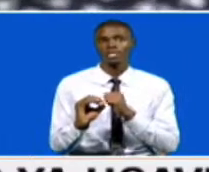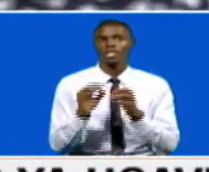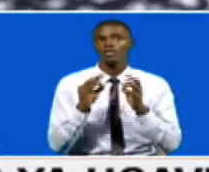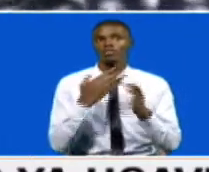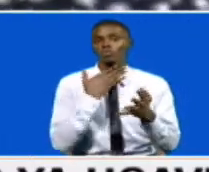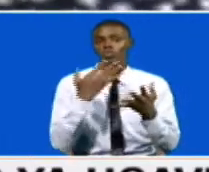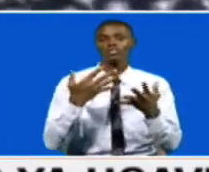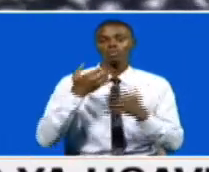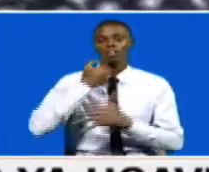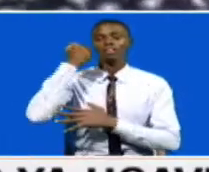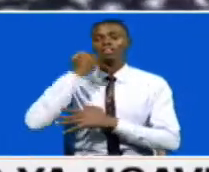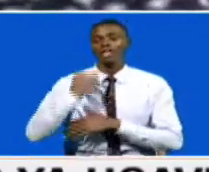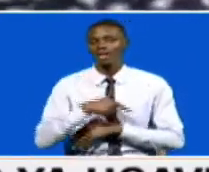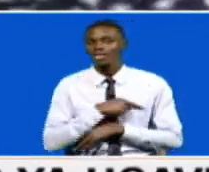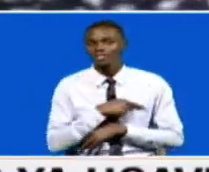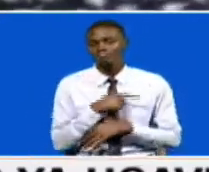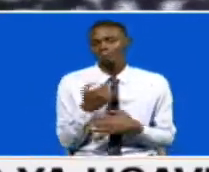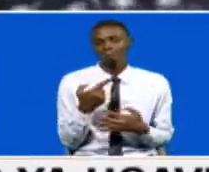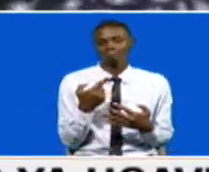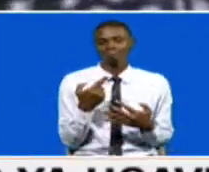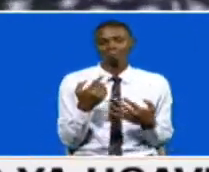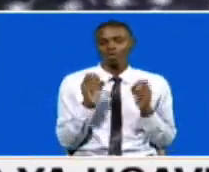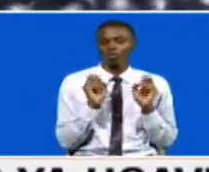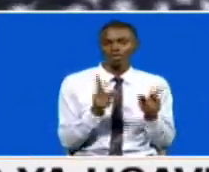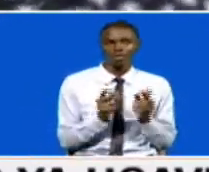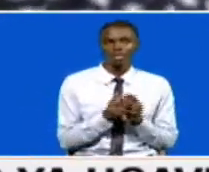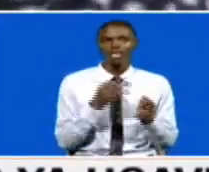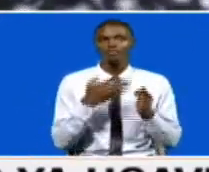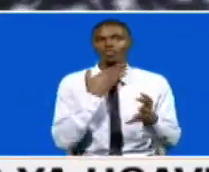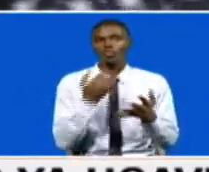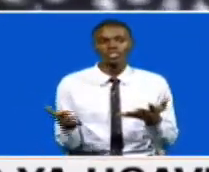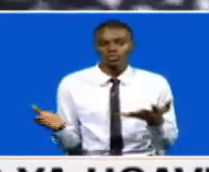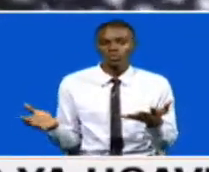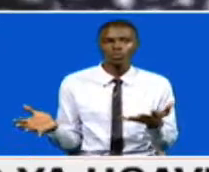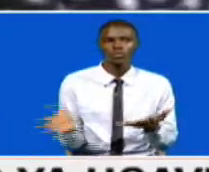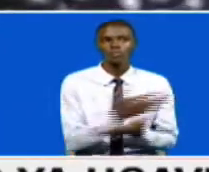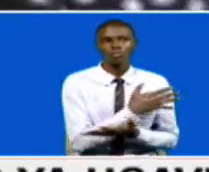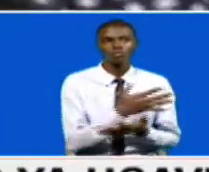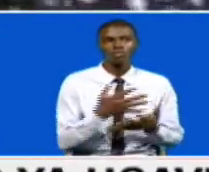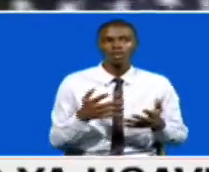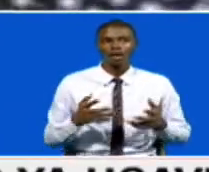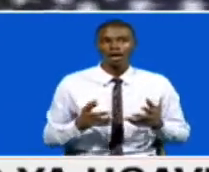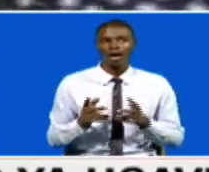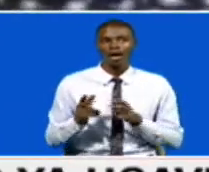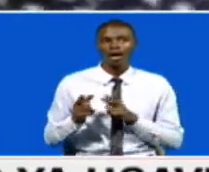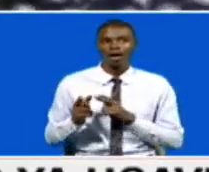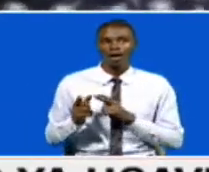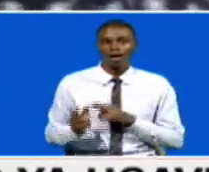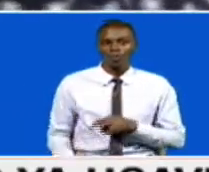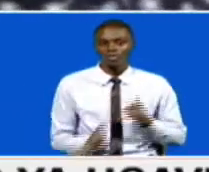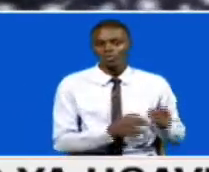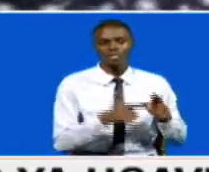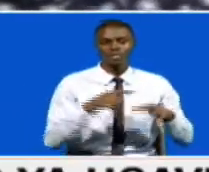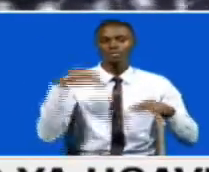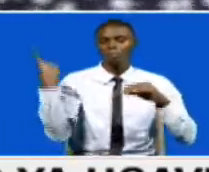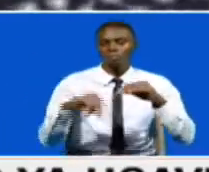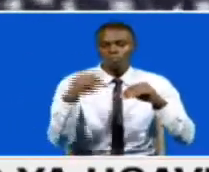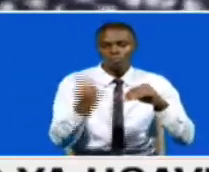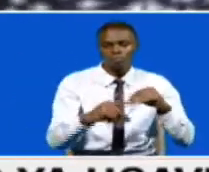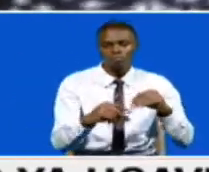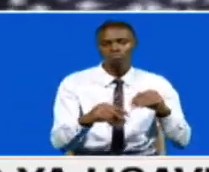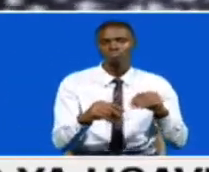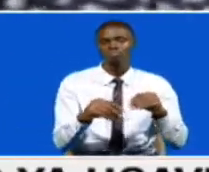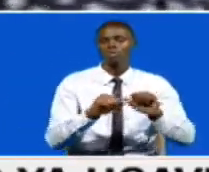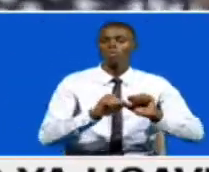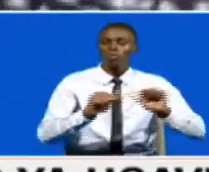hang us, we are helpless. If you want to remove our trousers and whip us on the buttock, go ahead. We don't